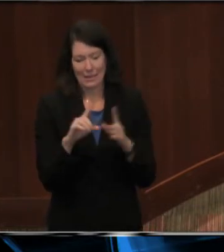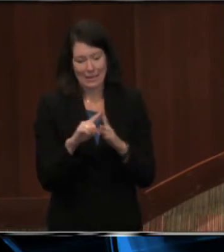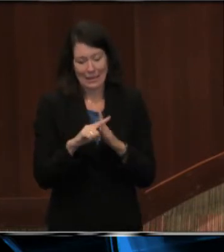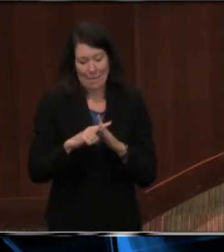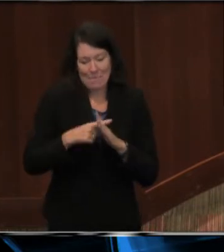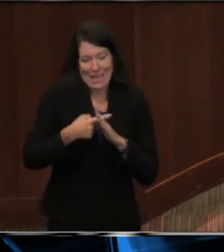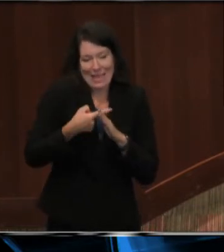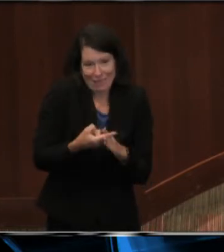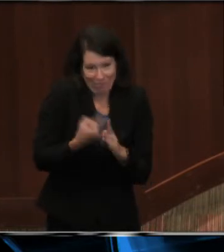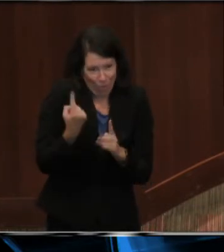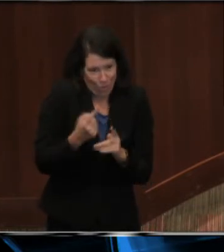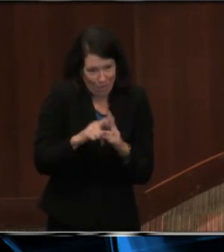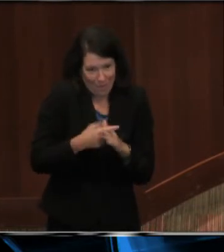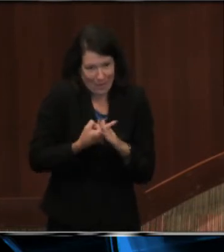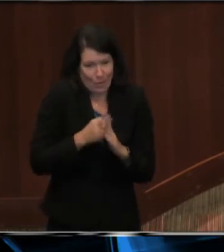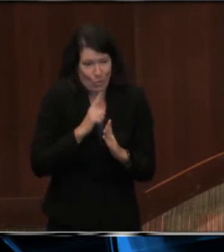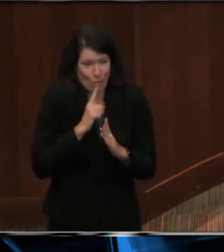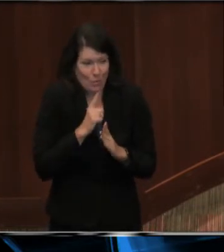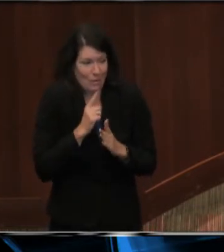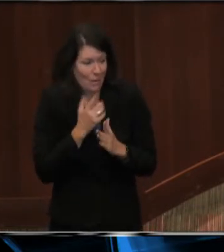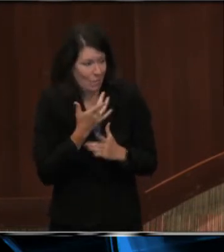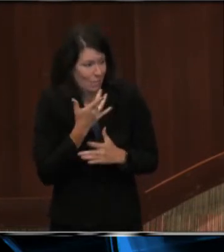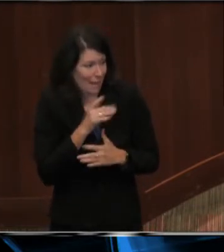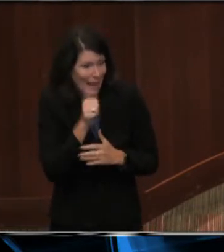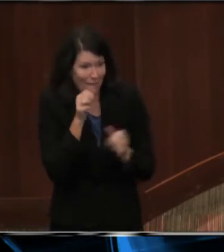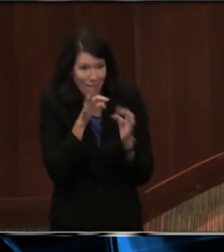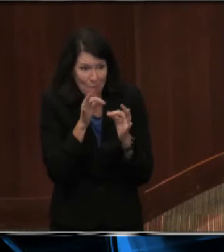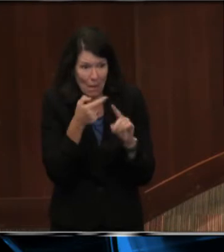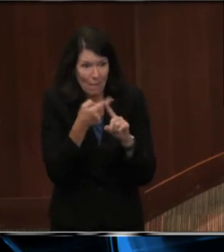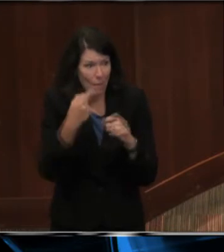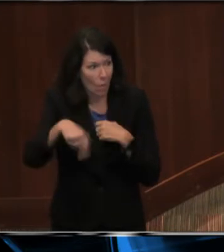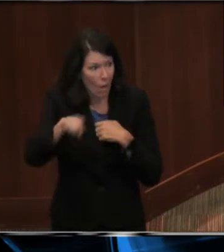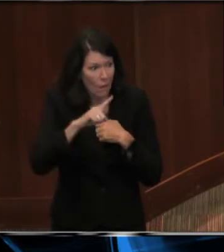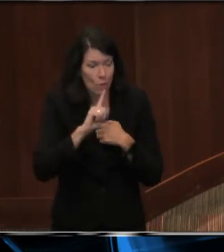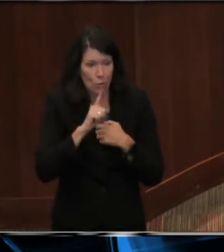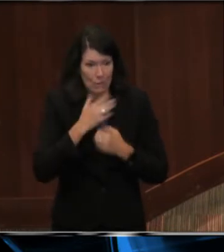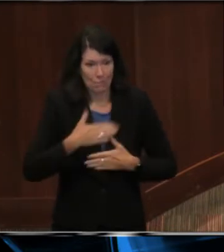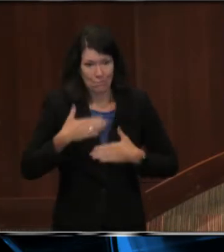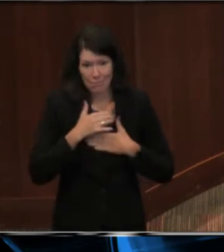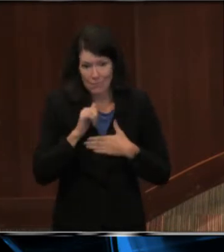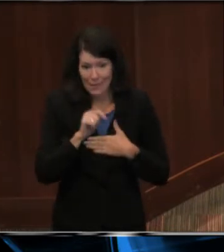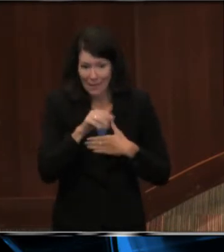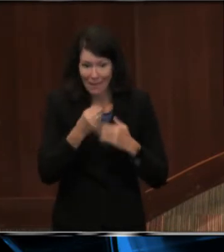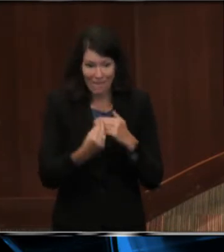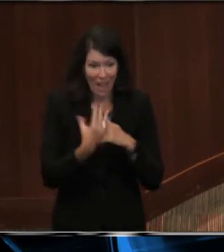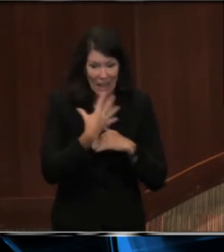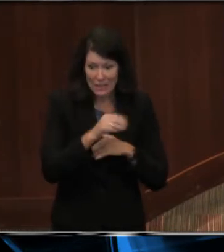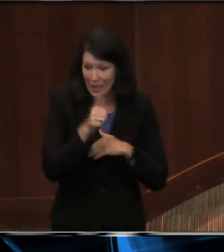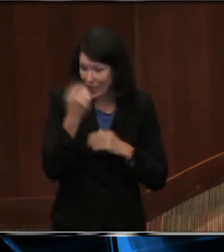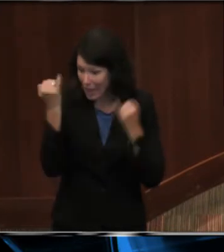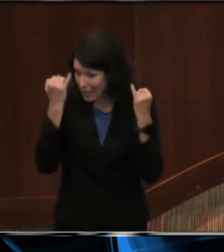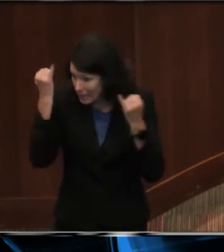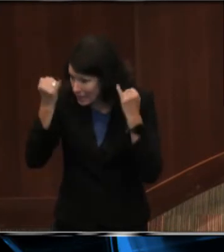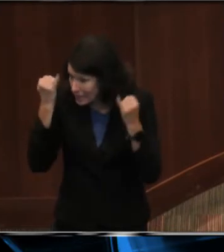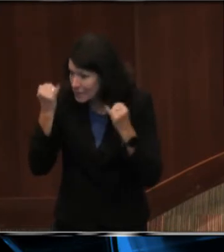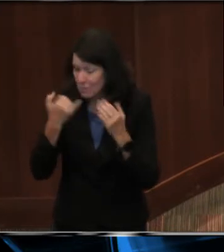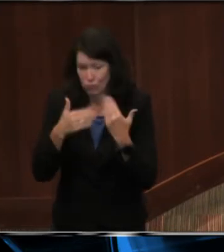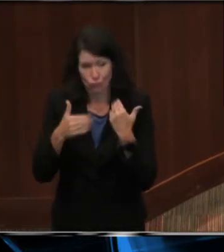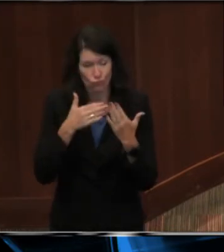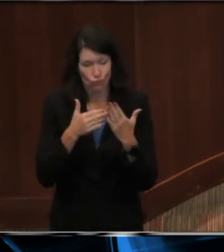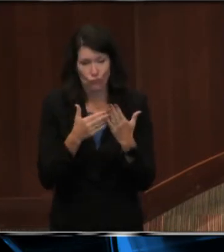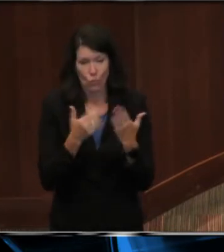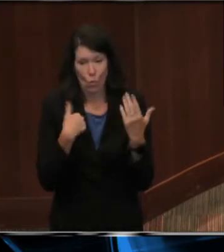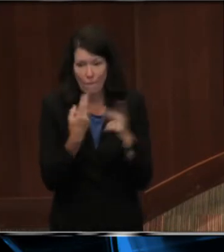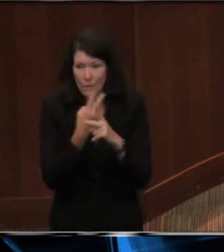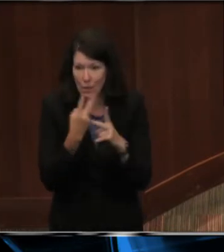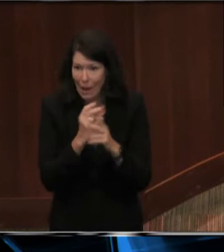We sincerely welcome any feedback that you have and just any advice, any other ideas, and we just